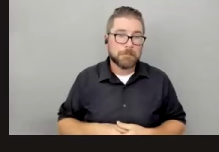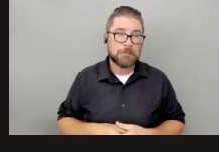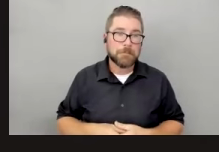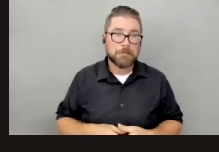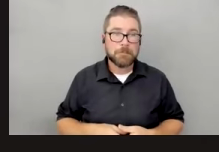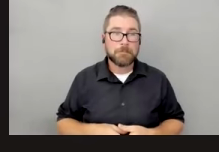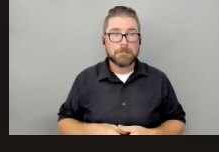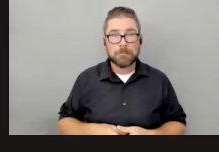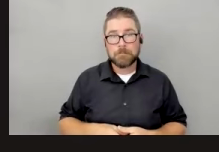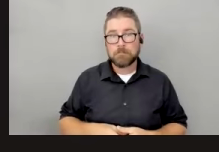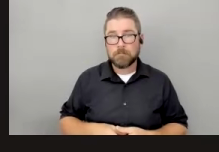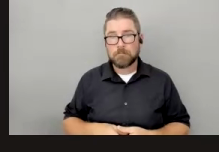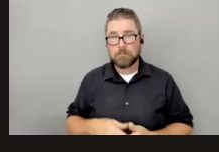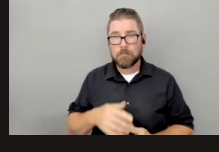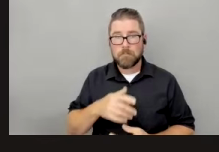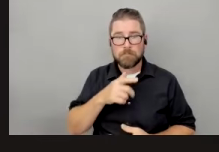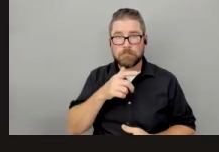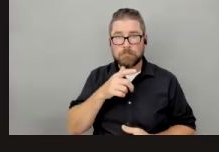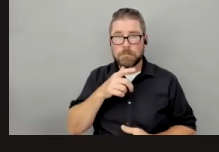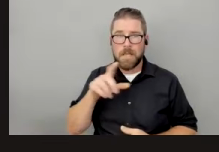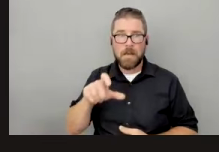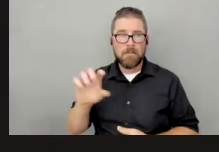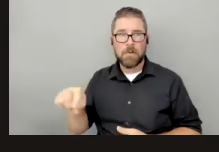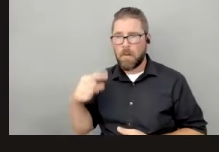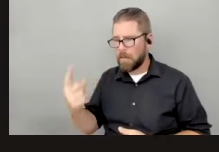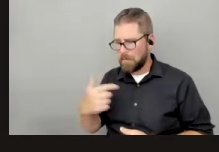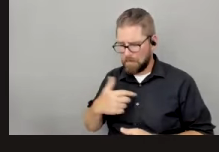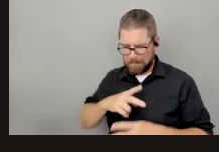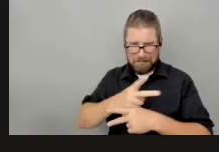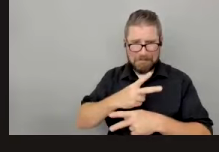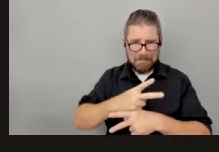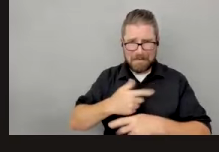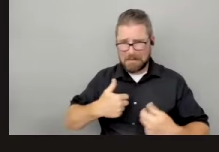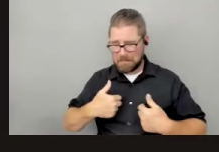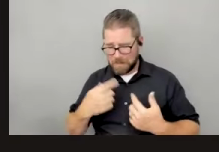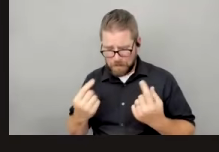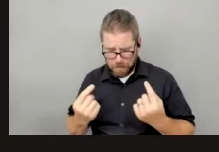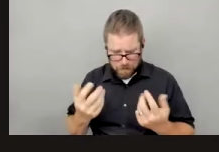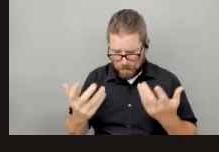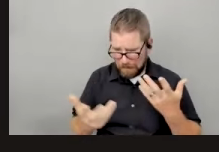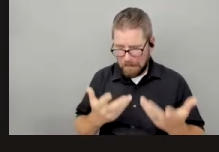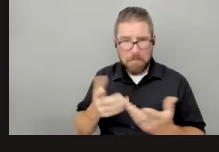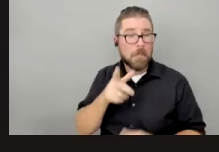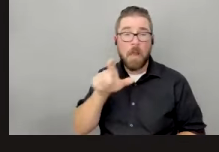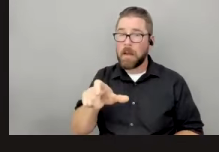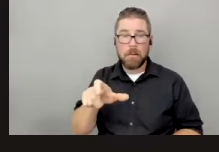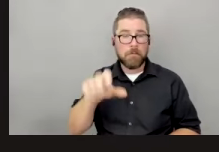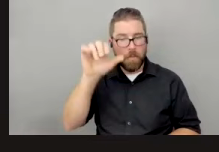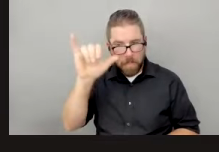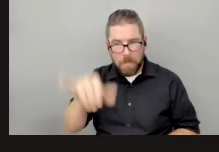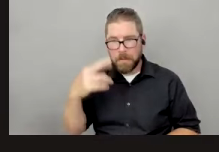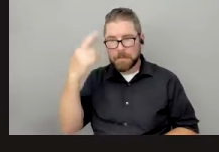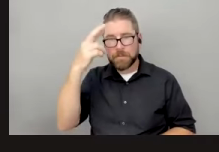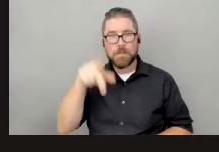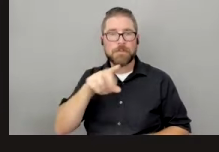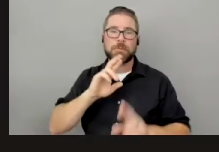there's, they don't have to go through this alone. And I think that's kind of the reason why you report, one of the reasons why you report,